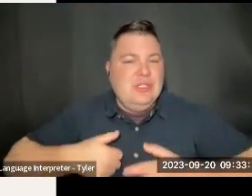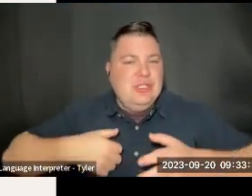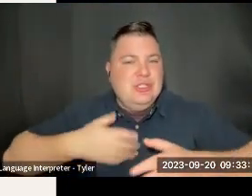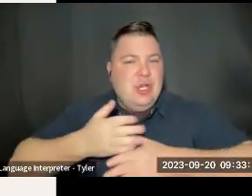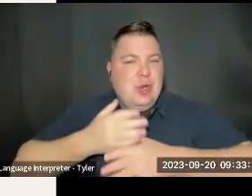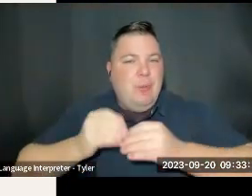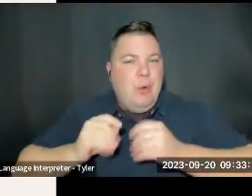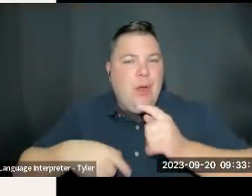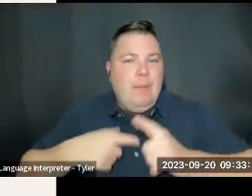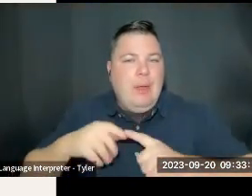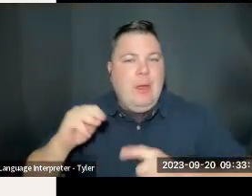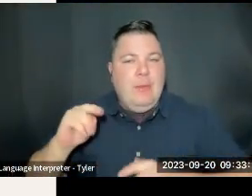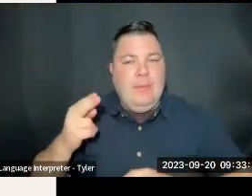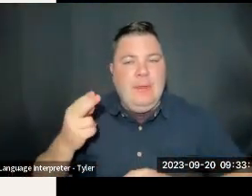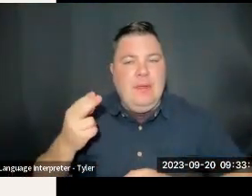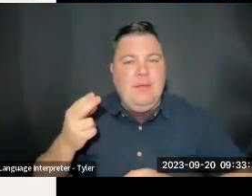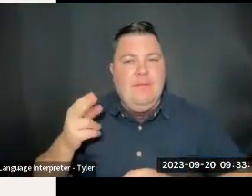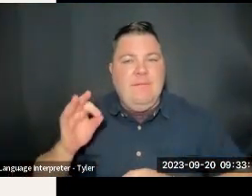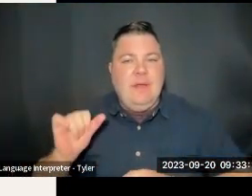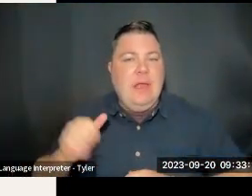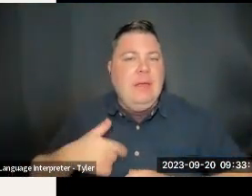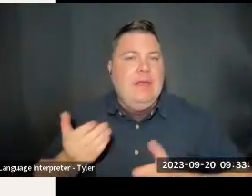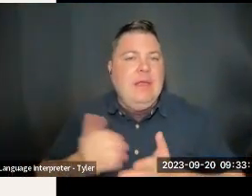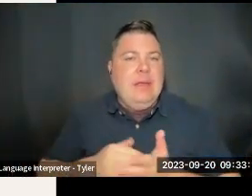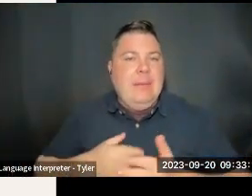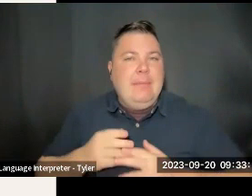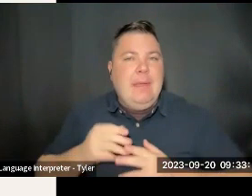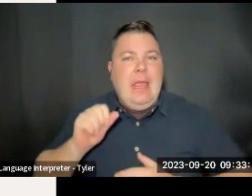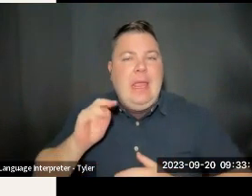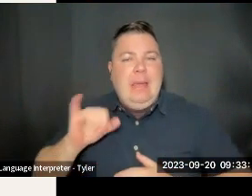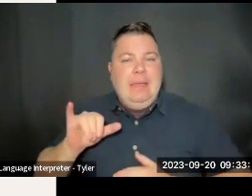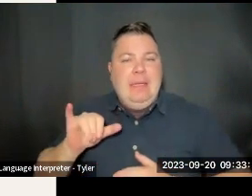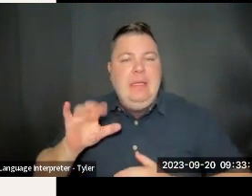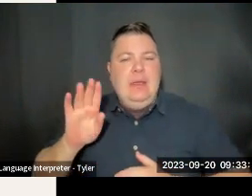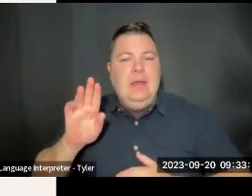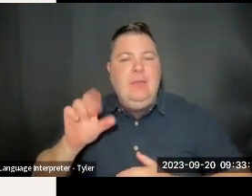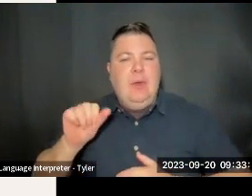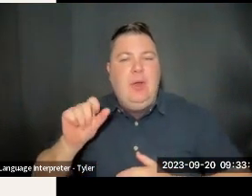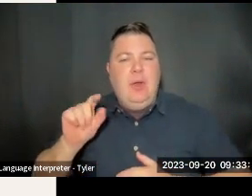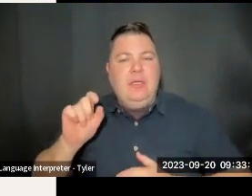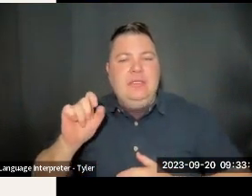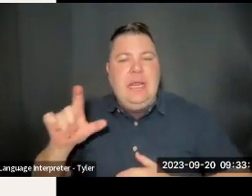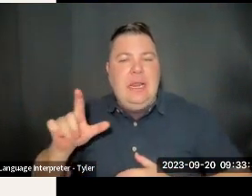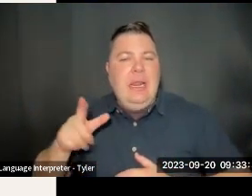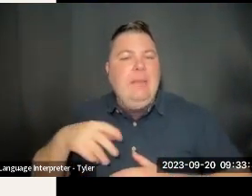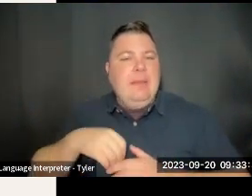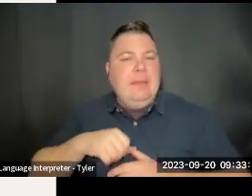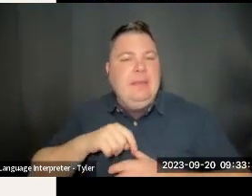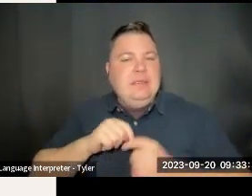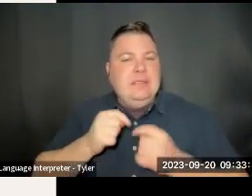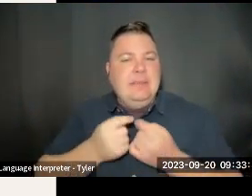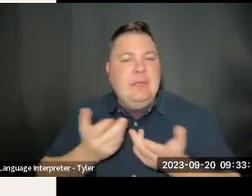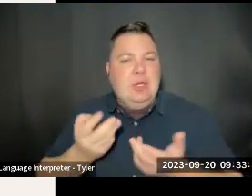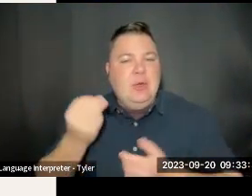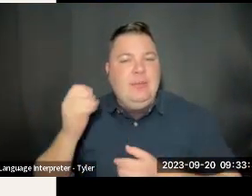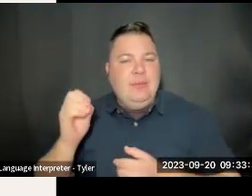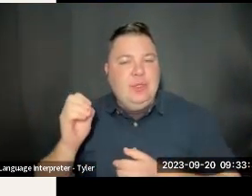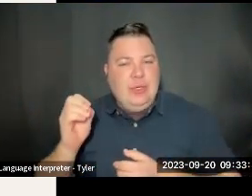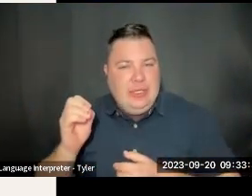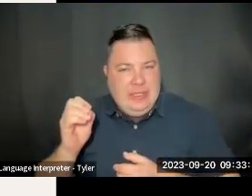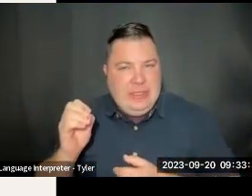aid. Again, my name is Amy Bartels. I'm part of the team here at Missouri, part